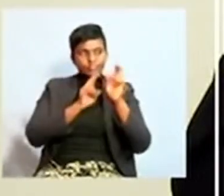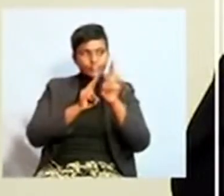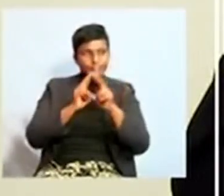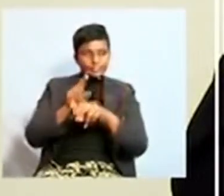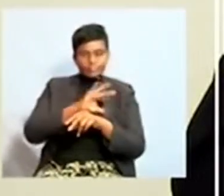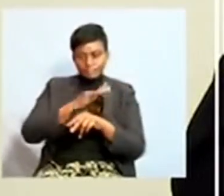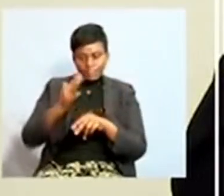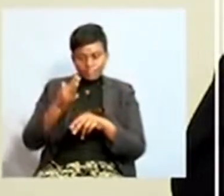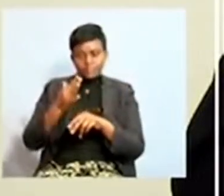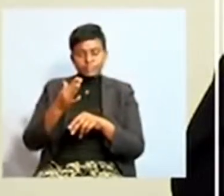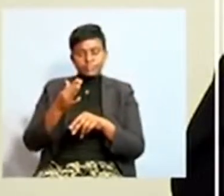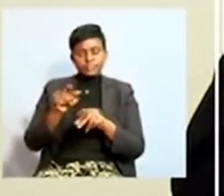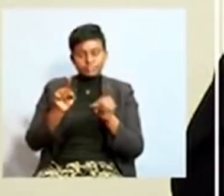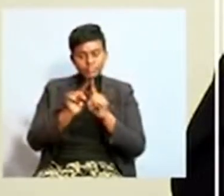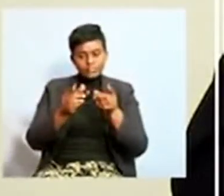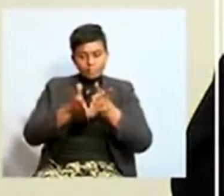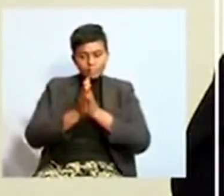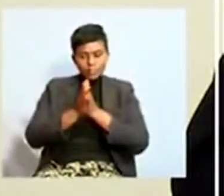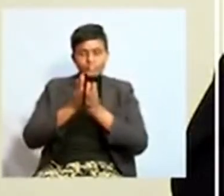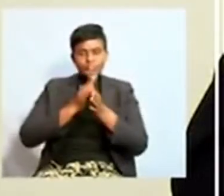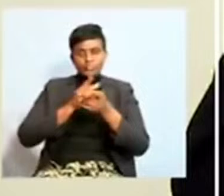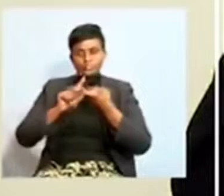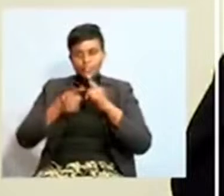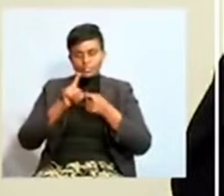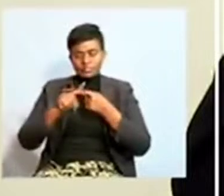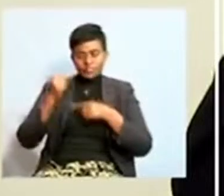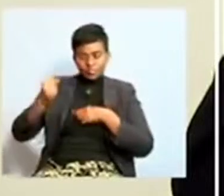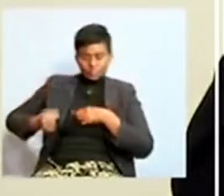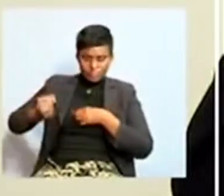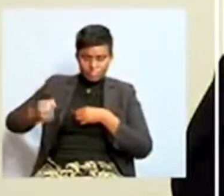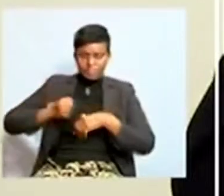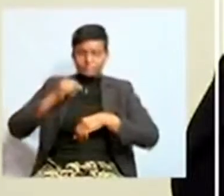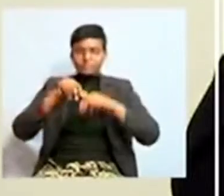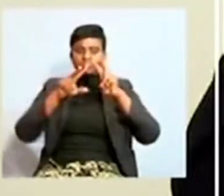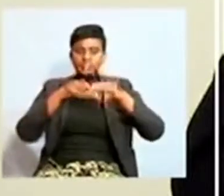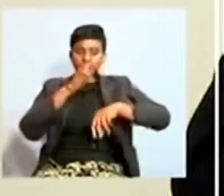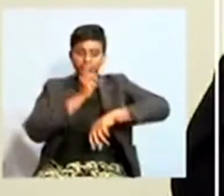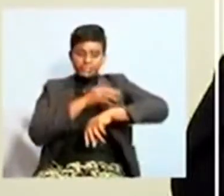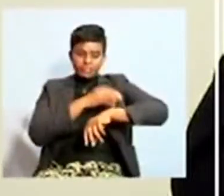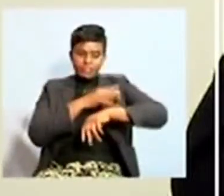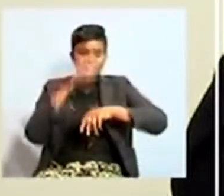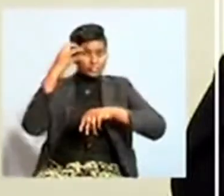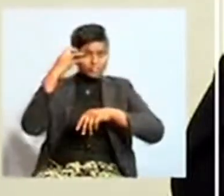then I'll ask my colleague, the Chief Investments Officer, to add.